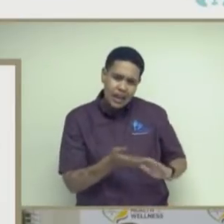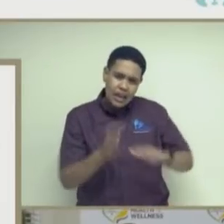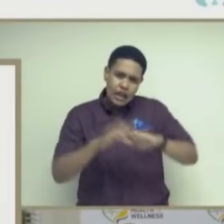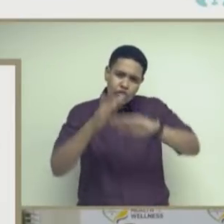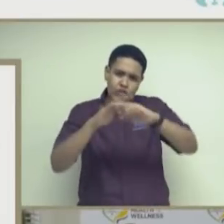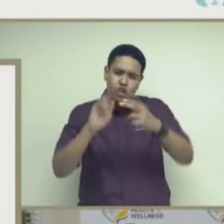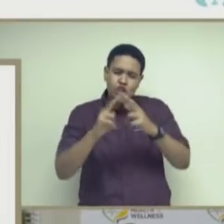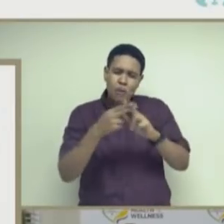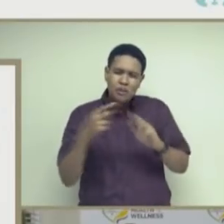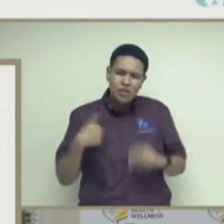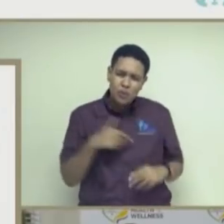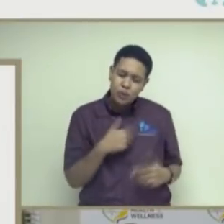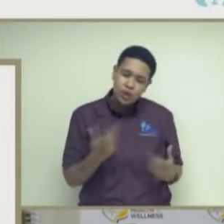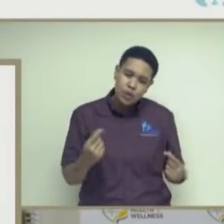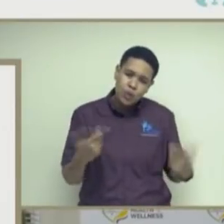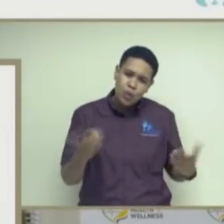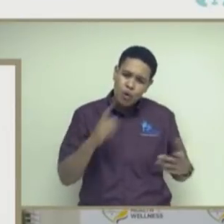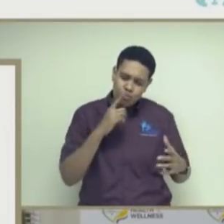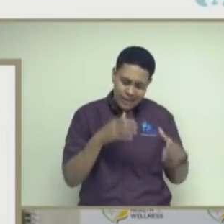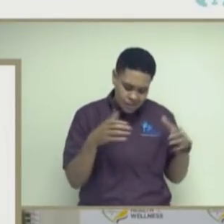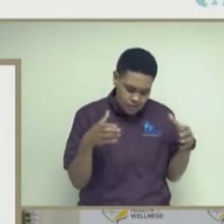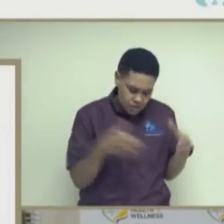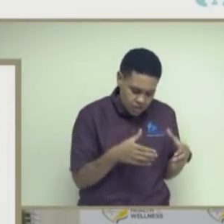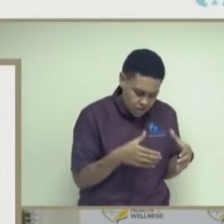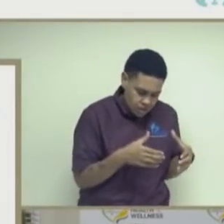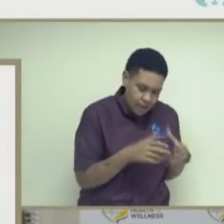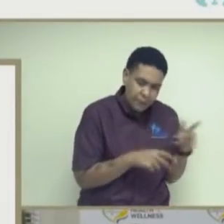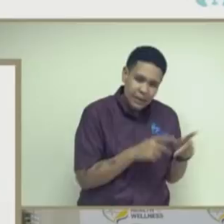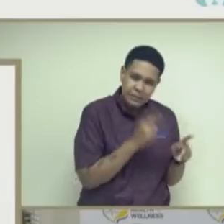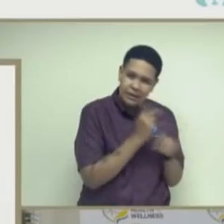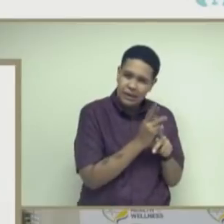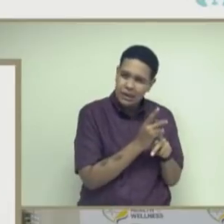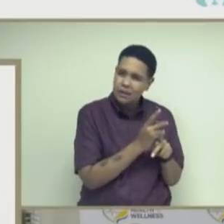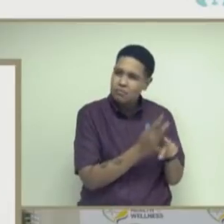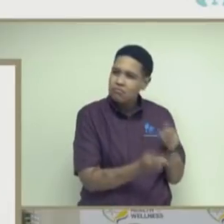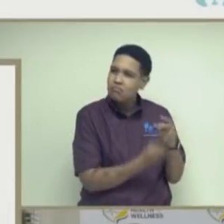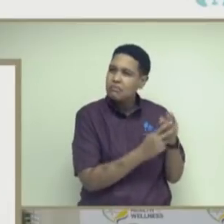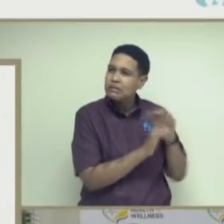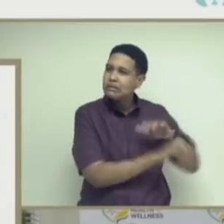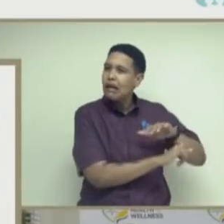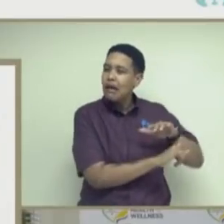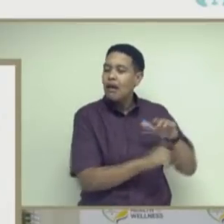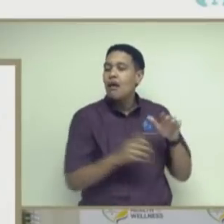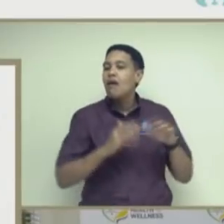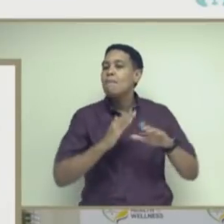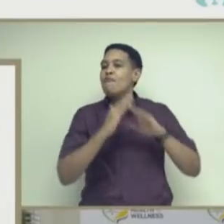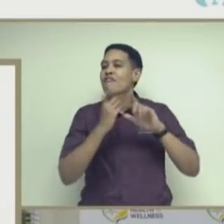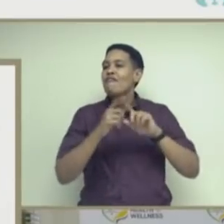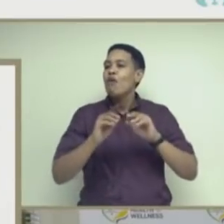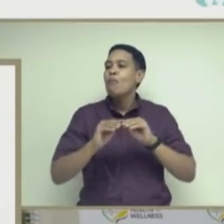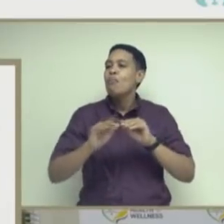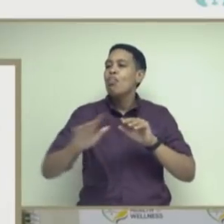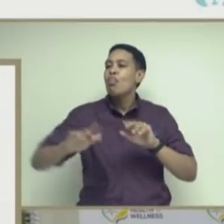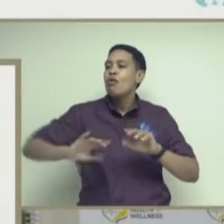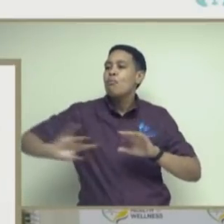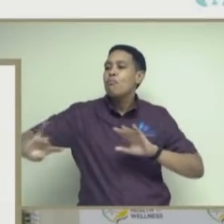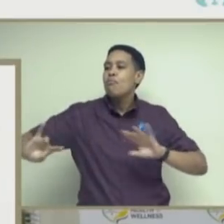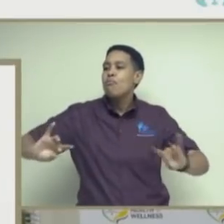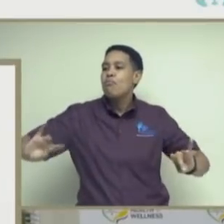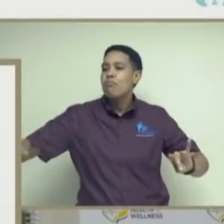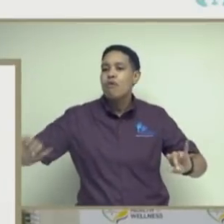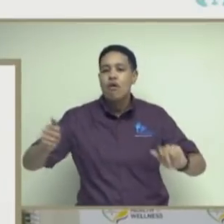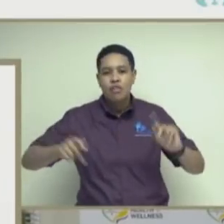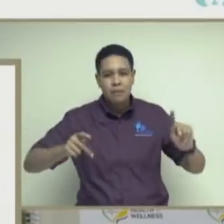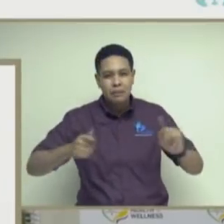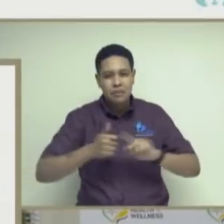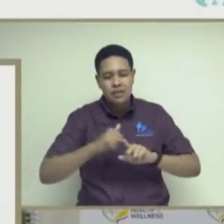numbers as we contain persons and prevent them from infecting others. Now,